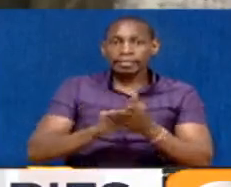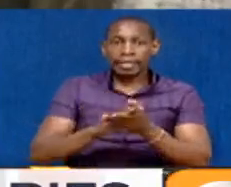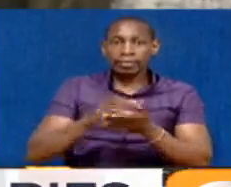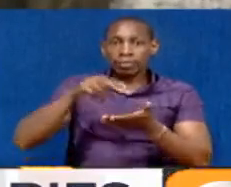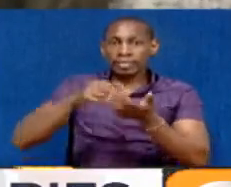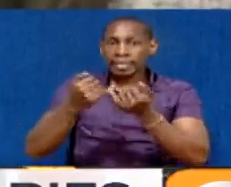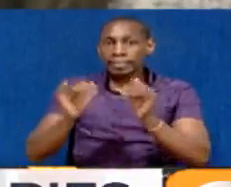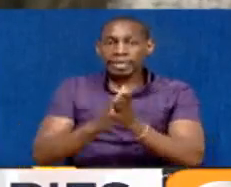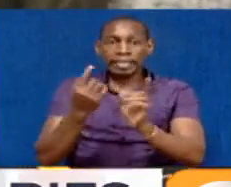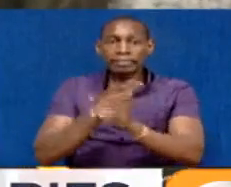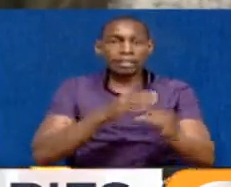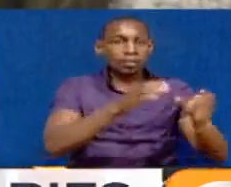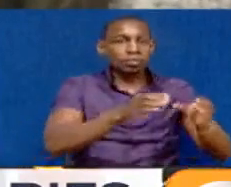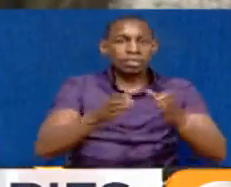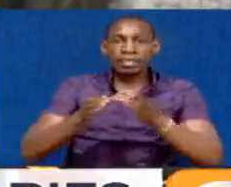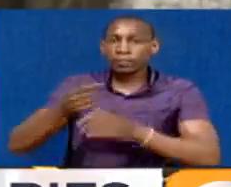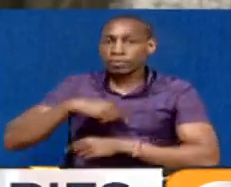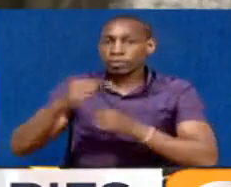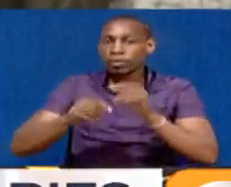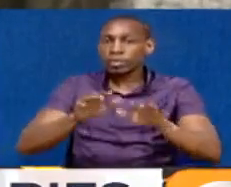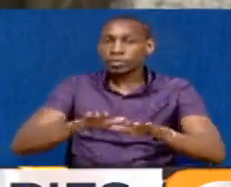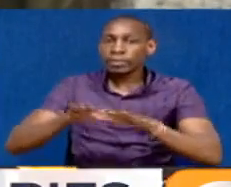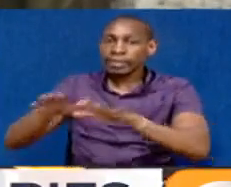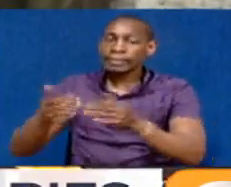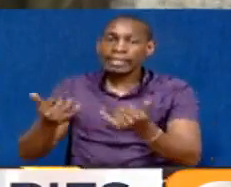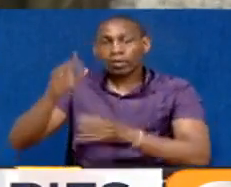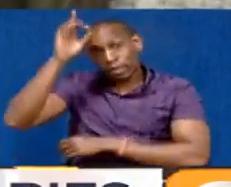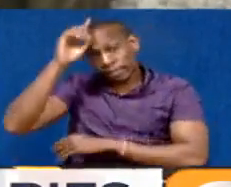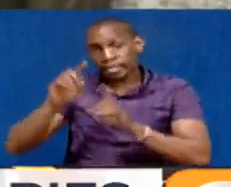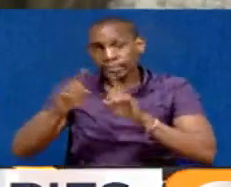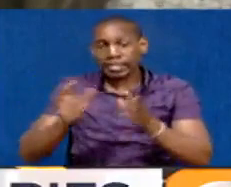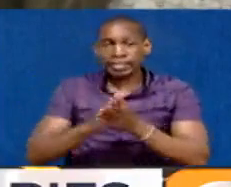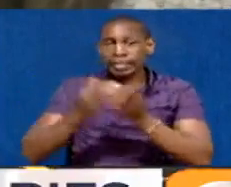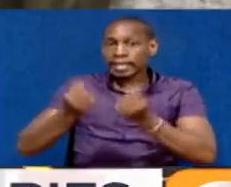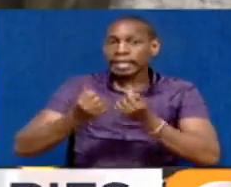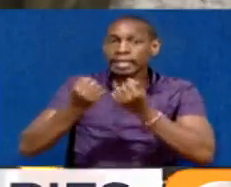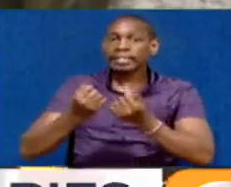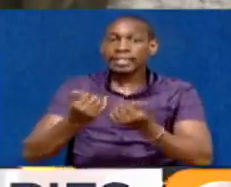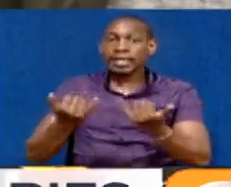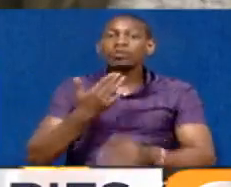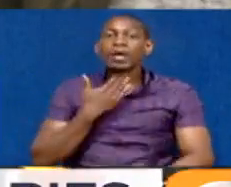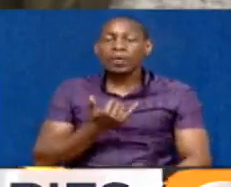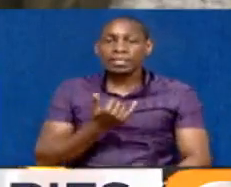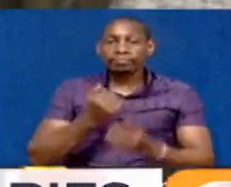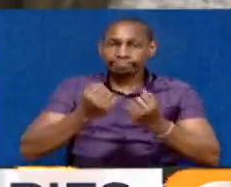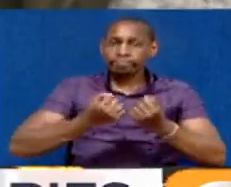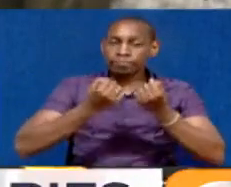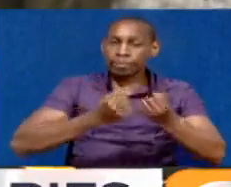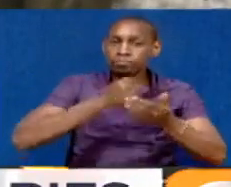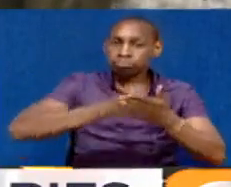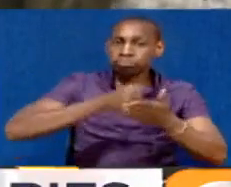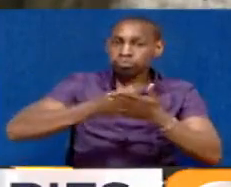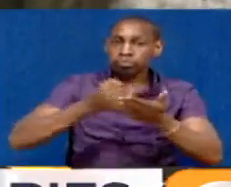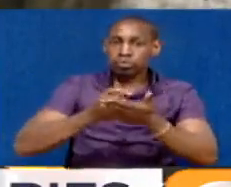independent and other parties, it will force us to continue campaigning on the ground. Yet the energy we want now is the energy